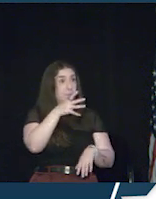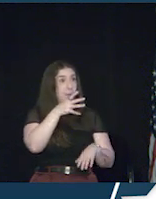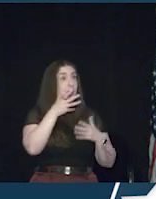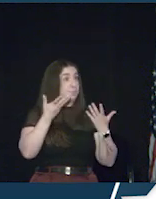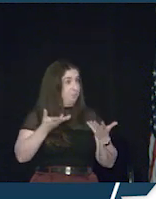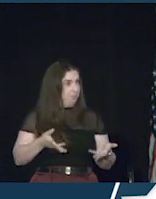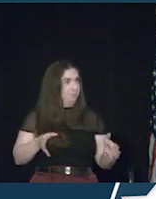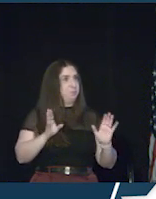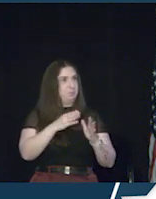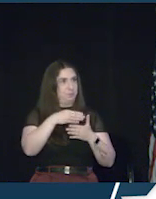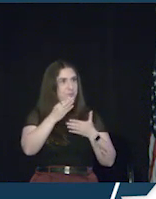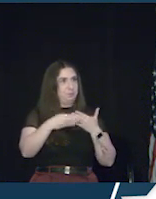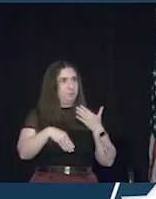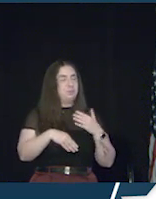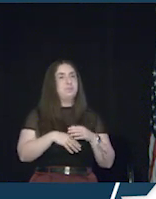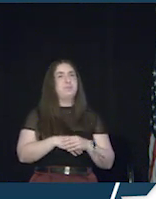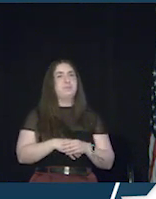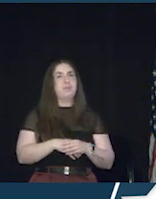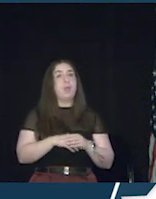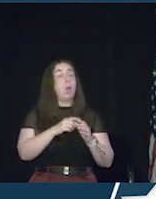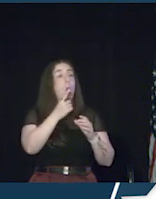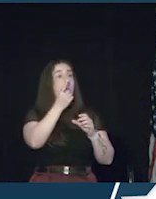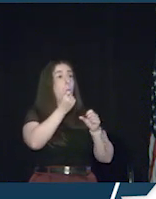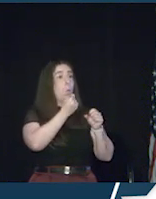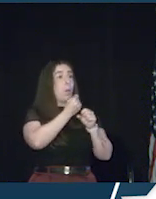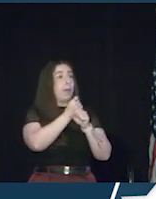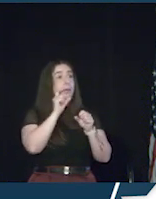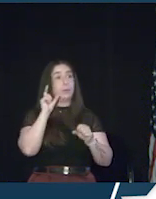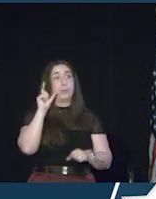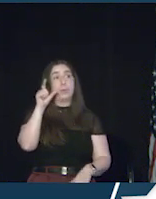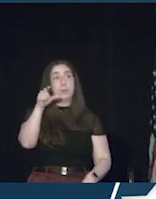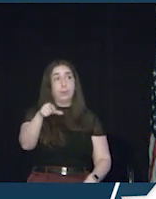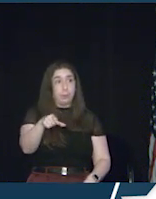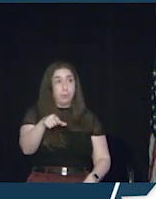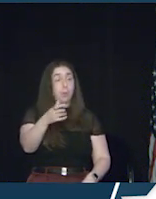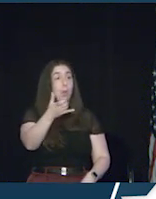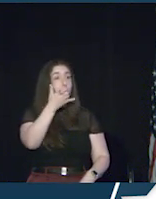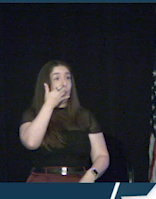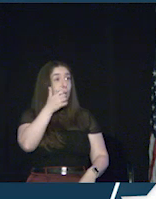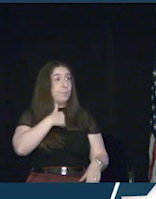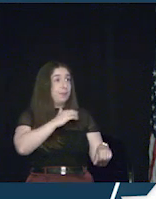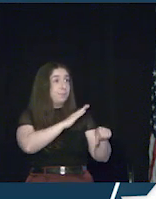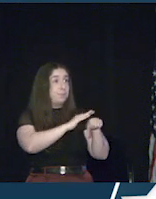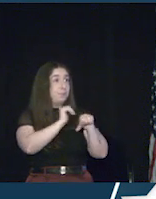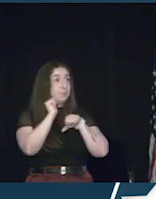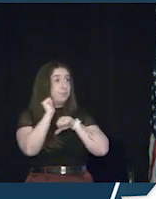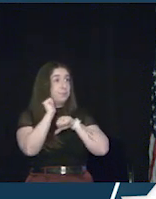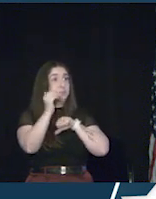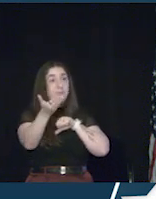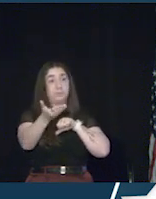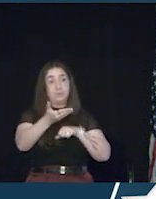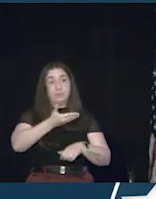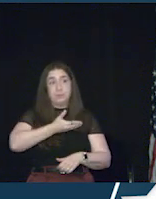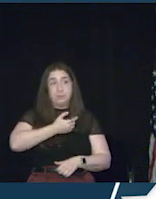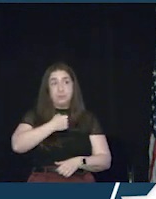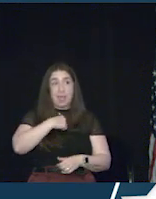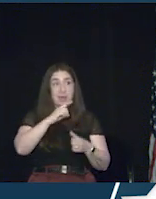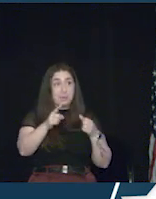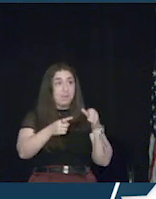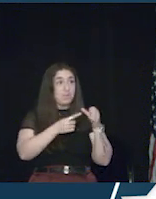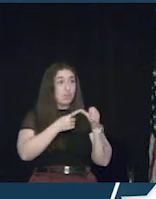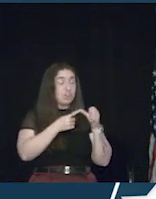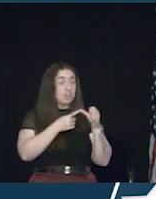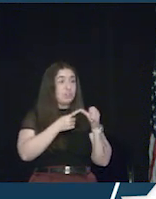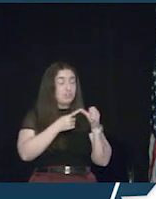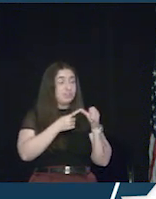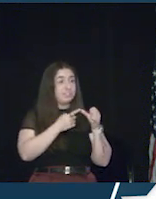did, and 1 year later, they called me up and invited me first.